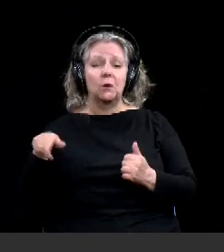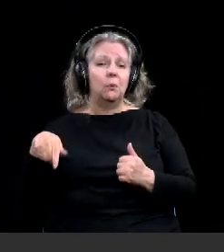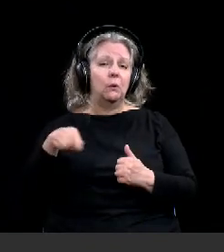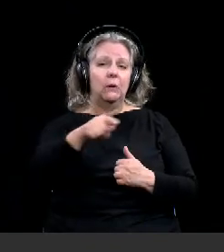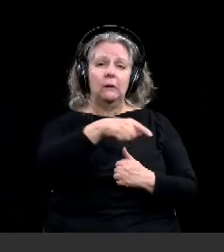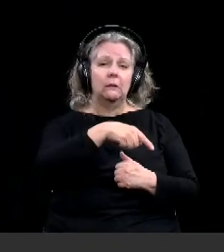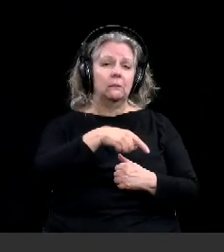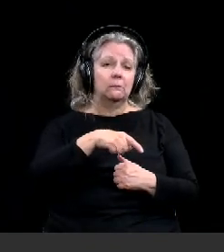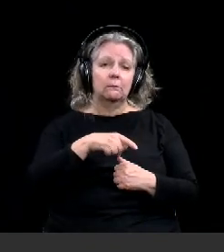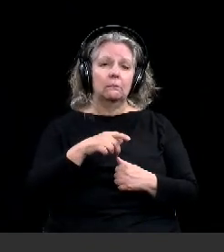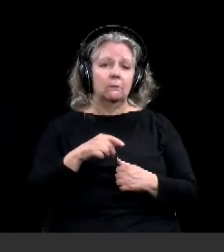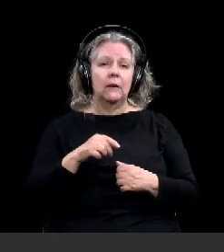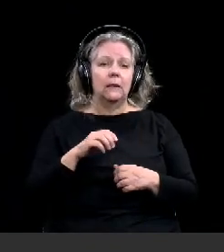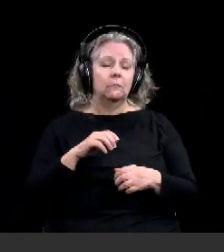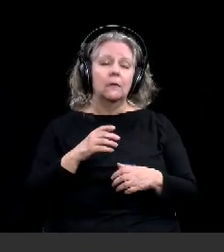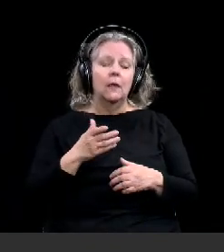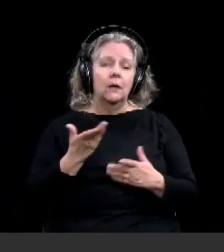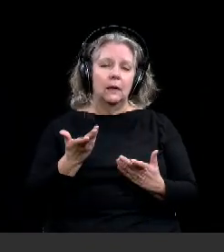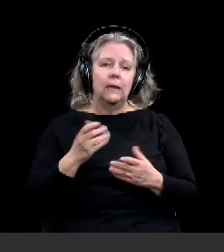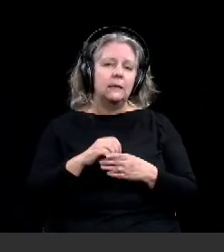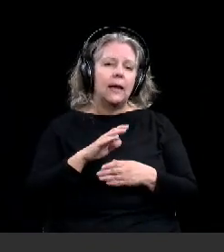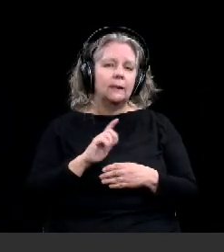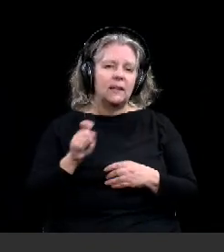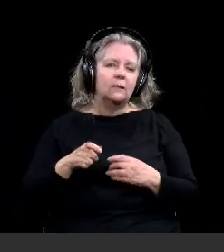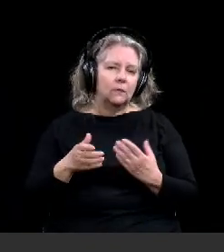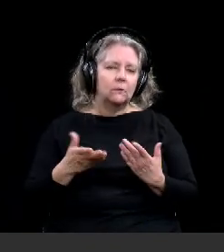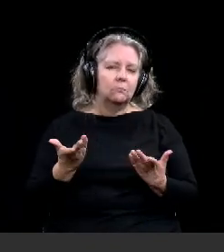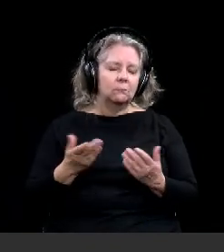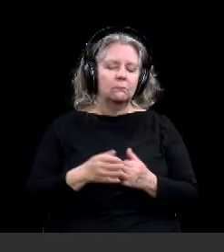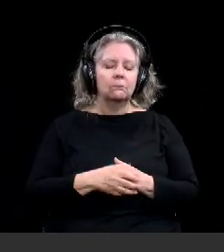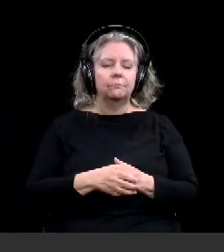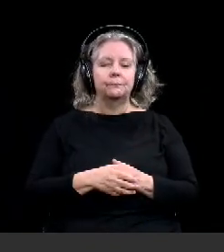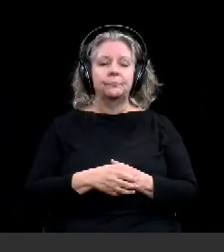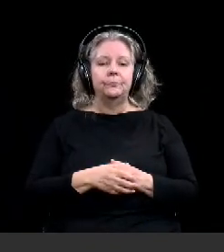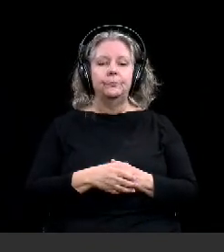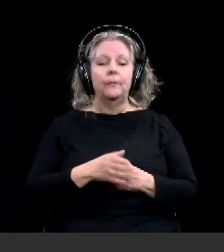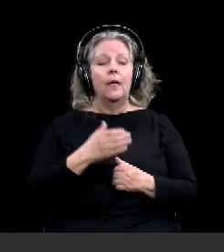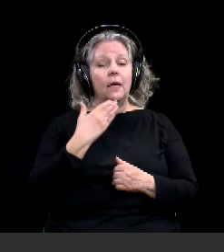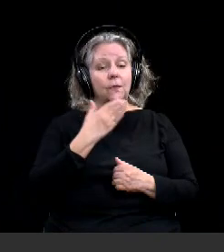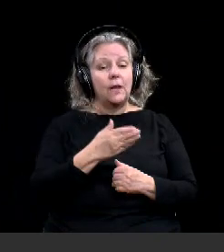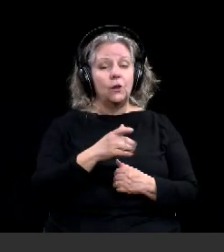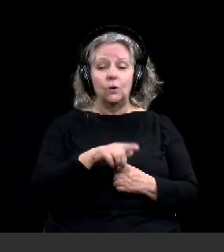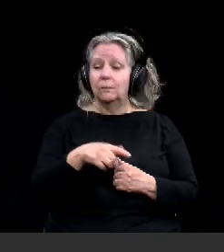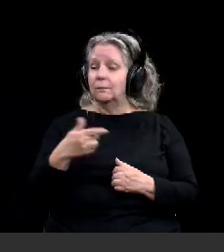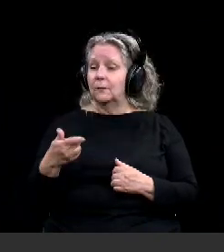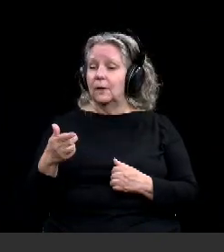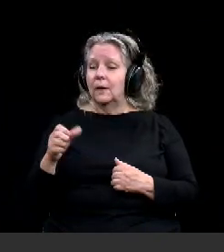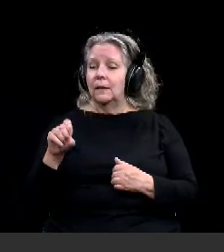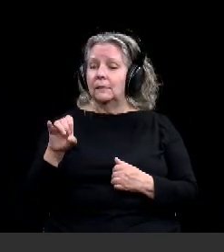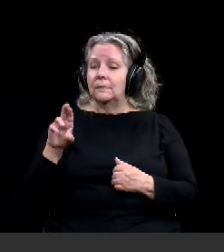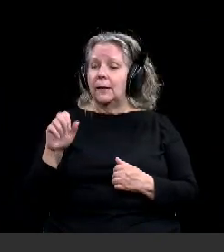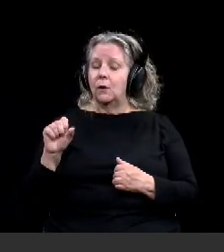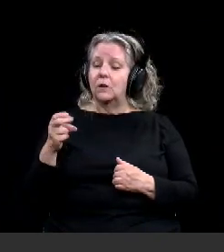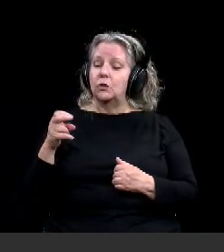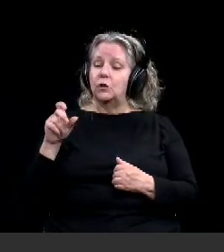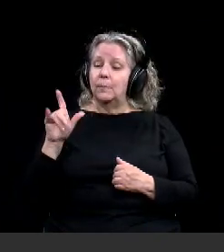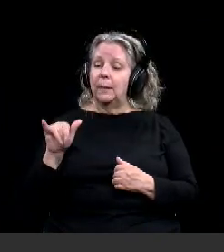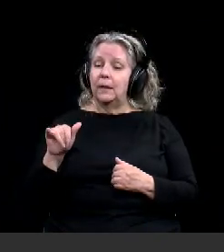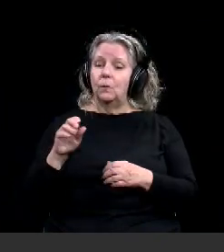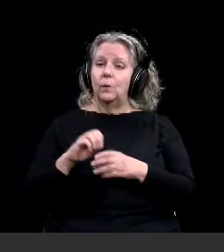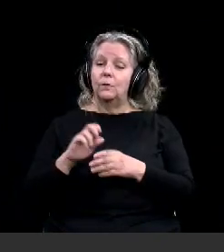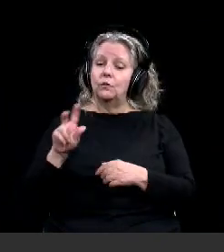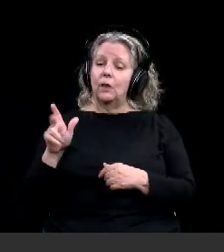for your call. We'll be back to you in a moment. Let's go now to Sierra Shipley with KXXV Channel 25. Sierra, you on the line? Hello, yes,